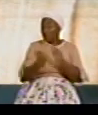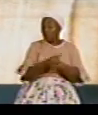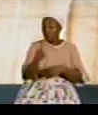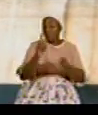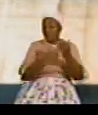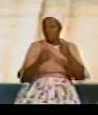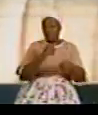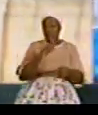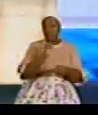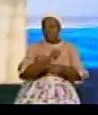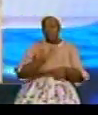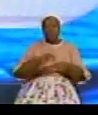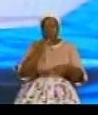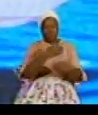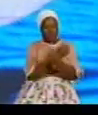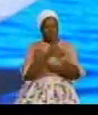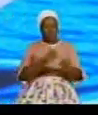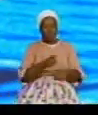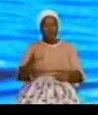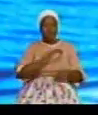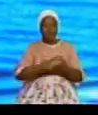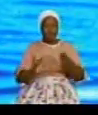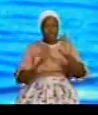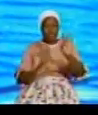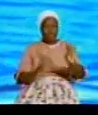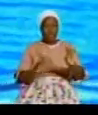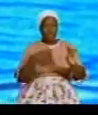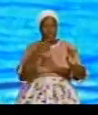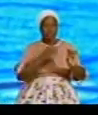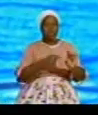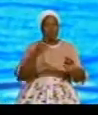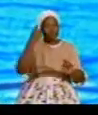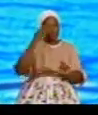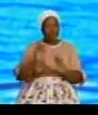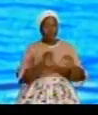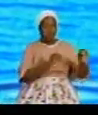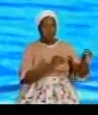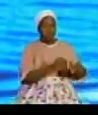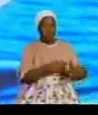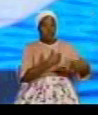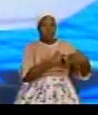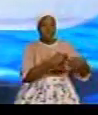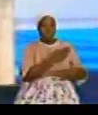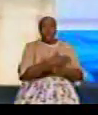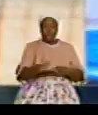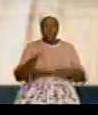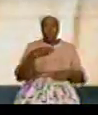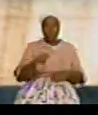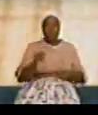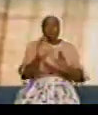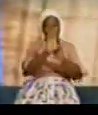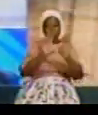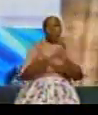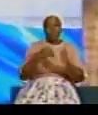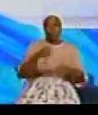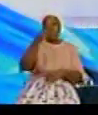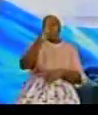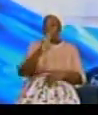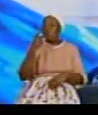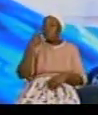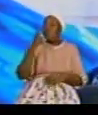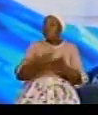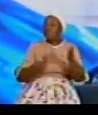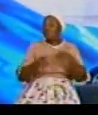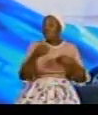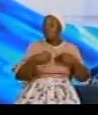in verse 8 it says, for laying aside the commandment of God. You see what they have